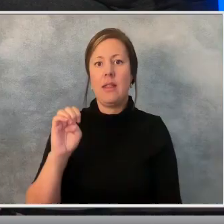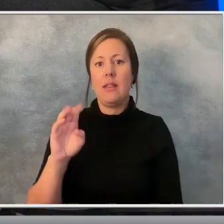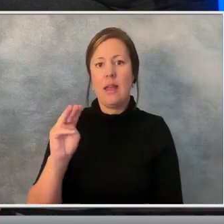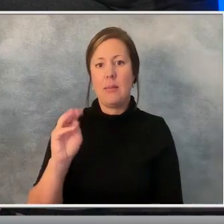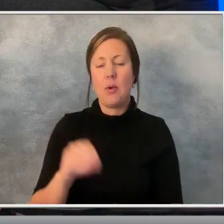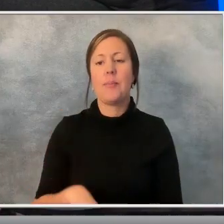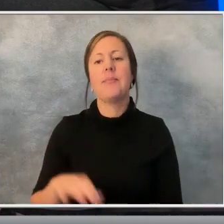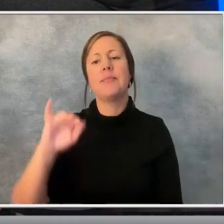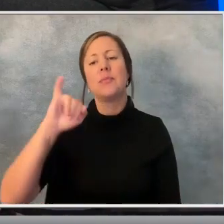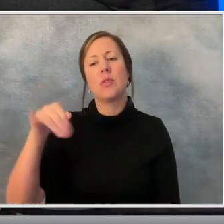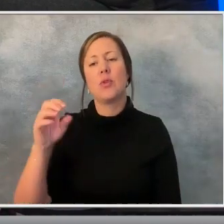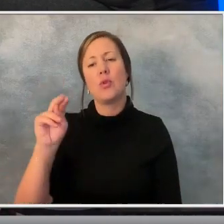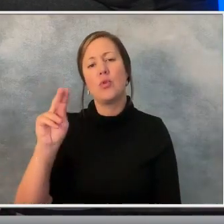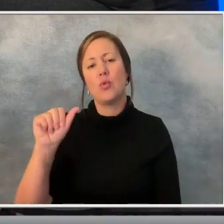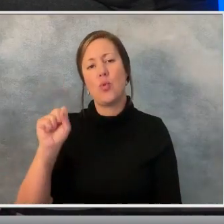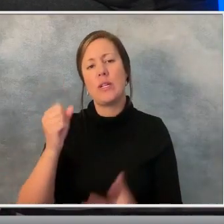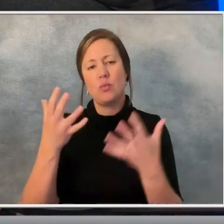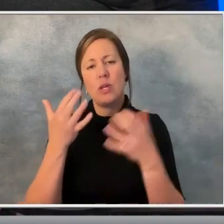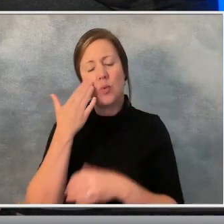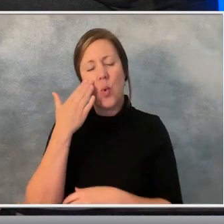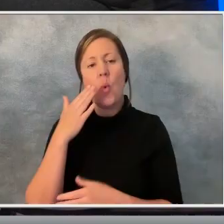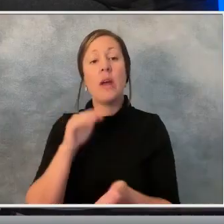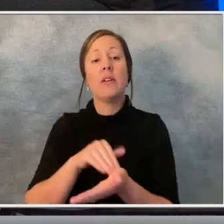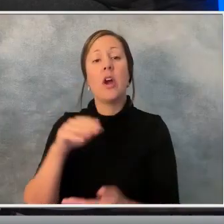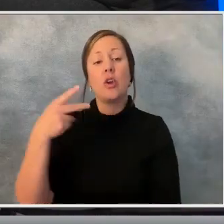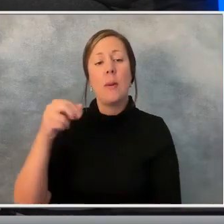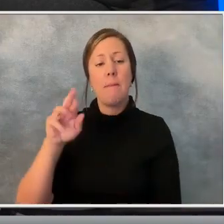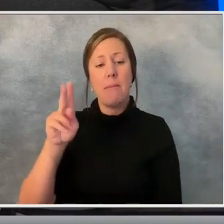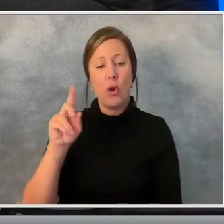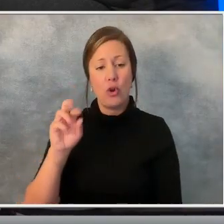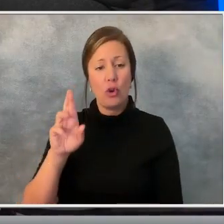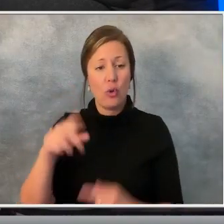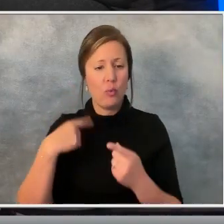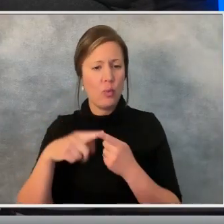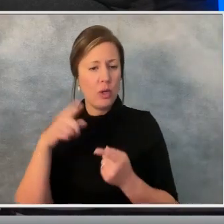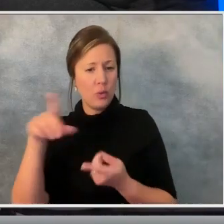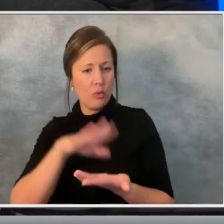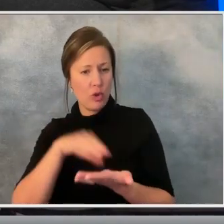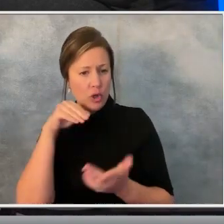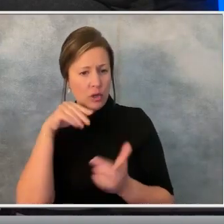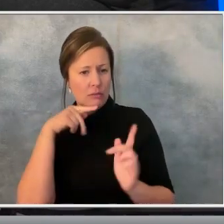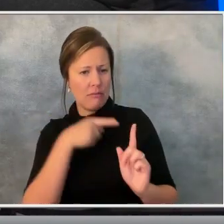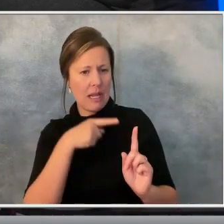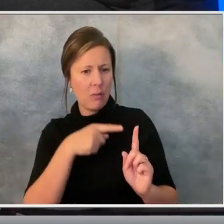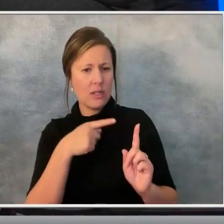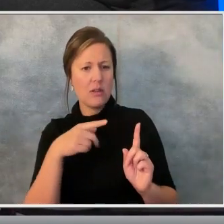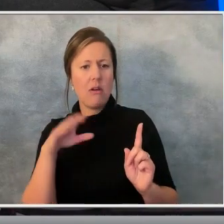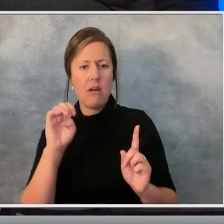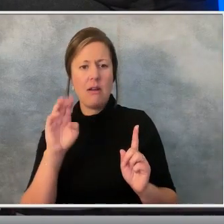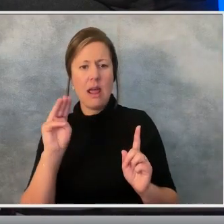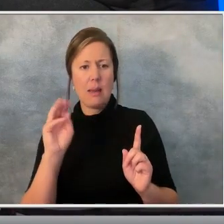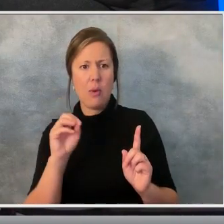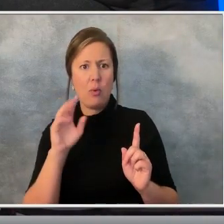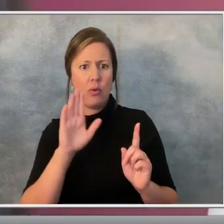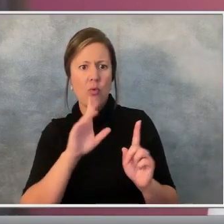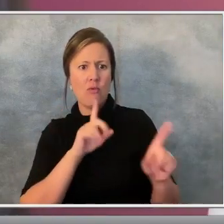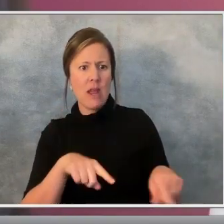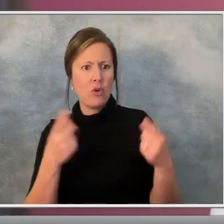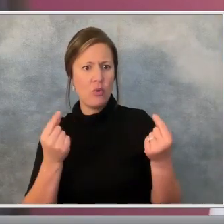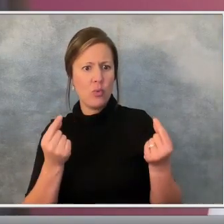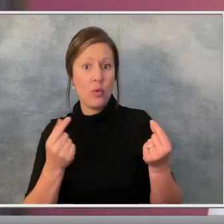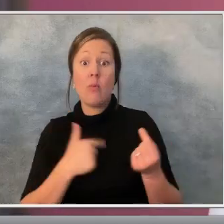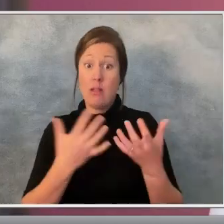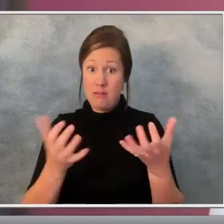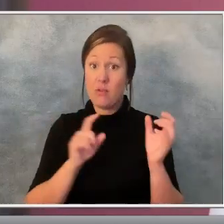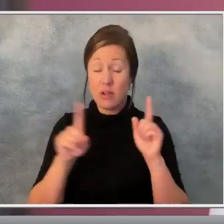Dr. Parker, when you found out Eddie was on ECMO, what was your first reaction? I wanted to get up to the hospital to see him. Yeah. That